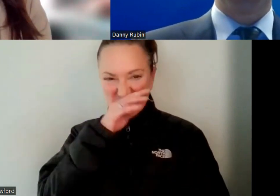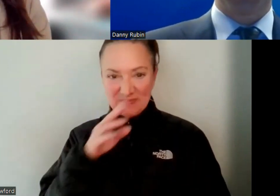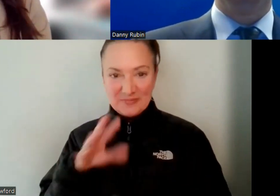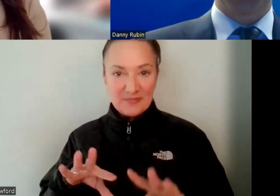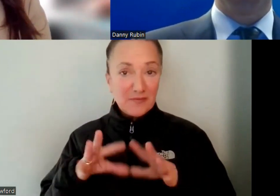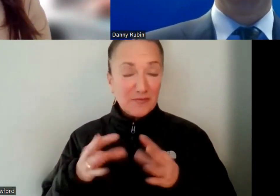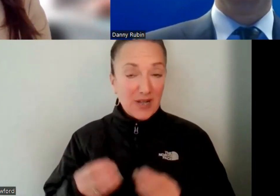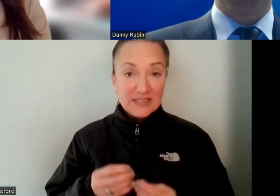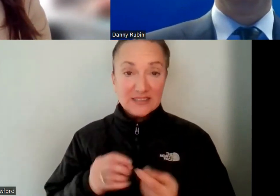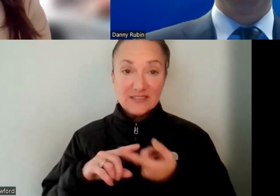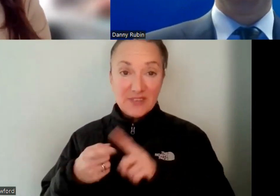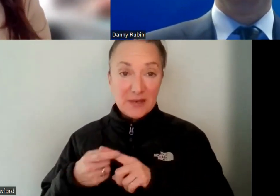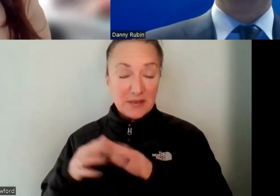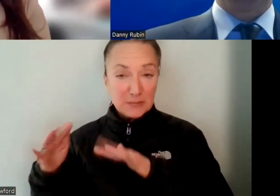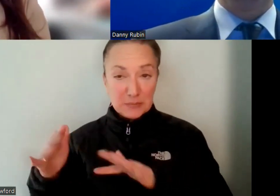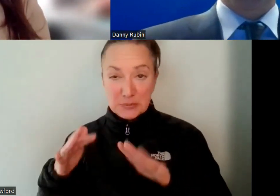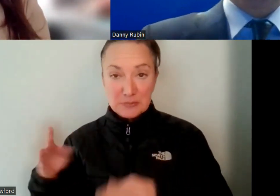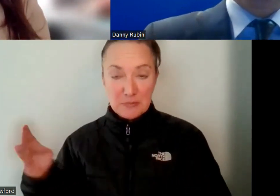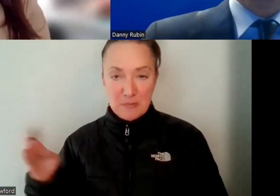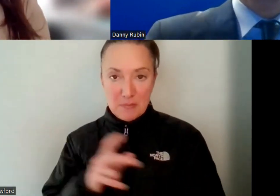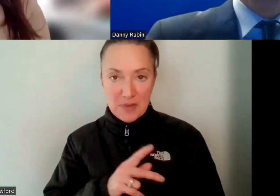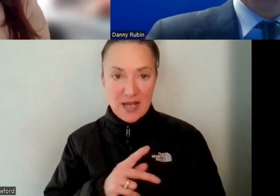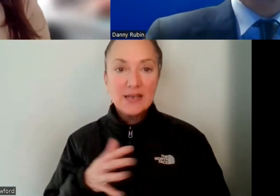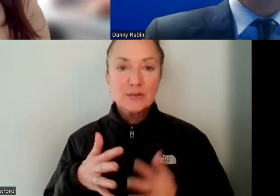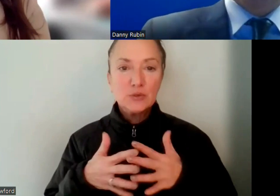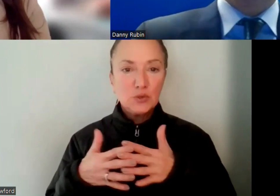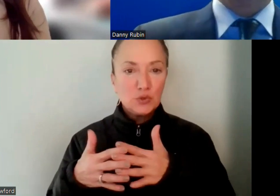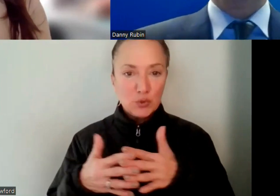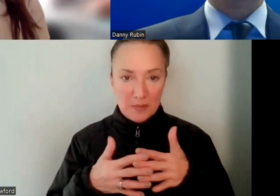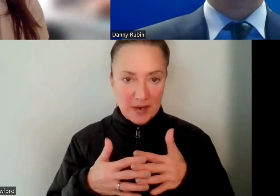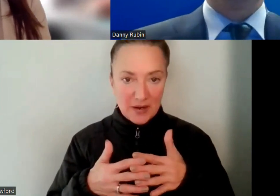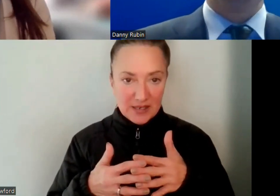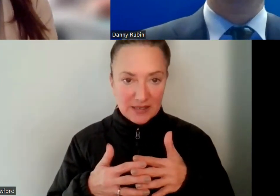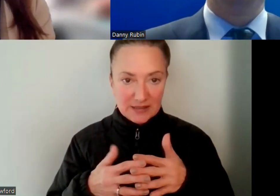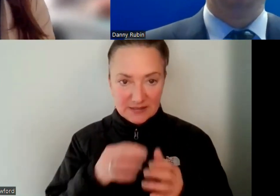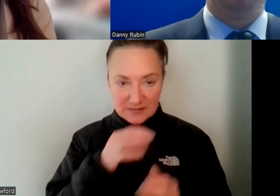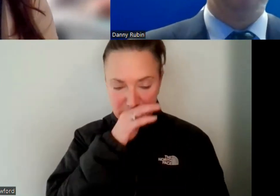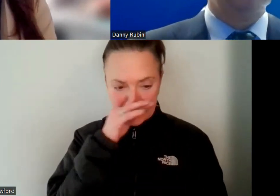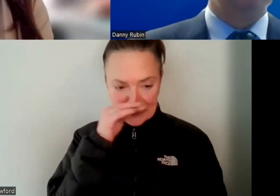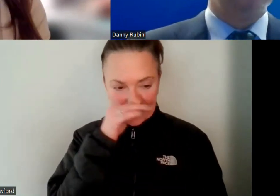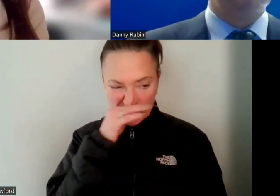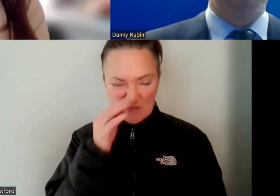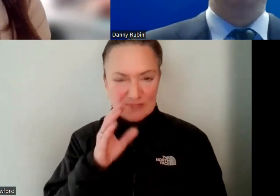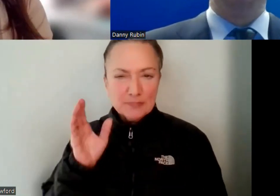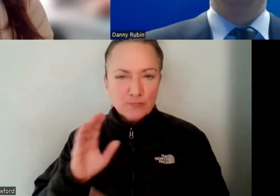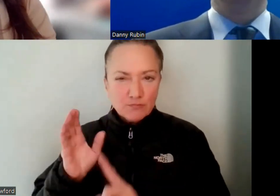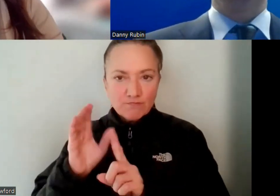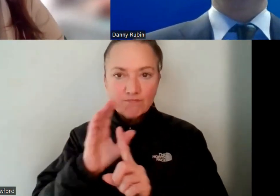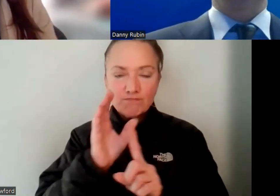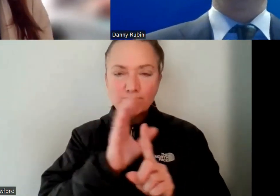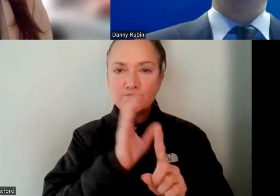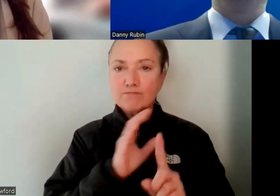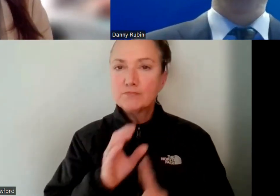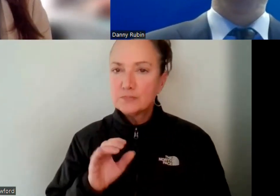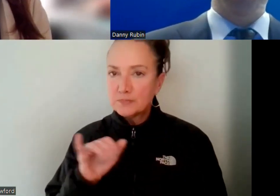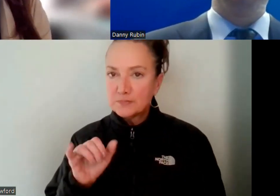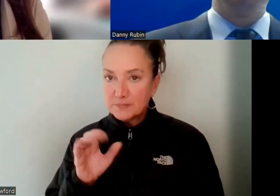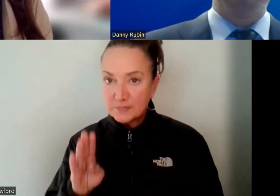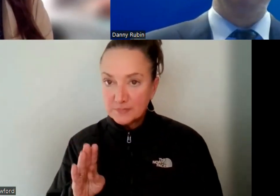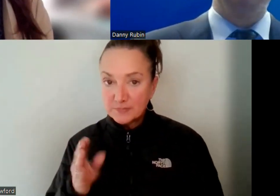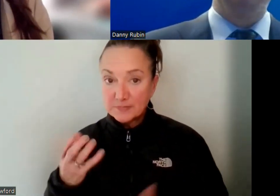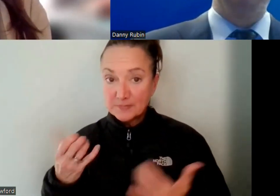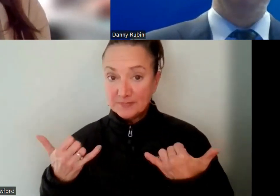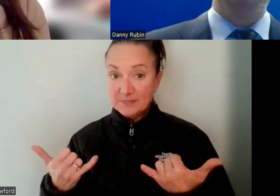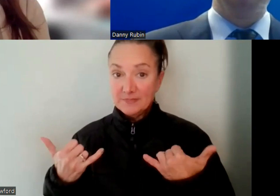came back to the United States again. And I started looking for jobs. So then now I